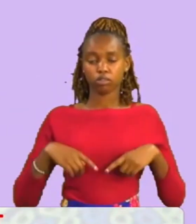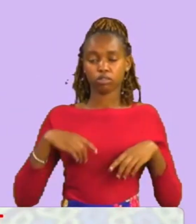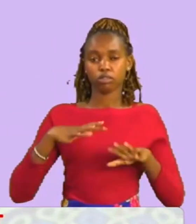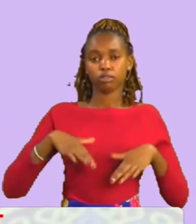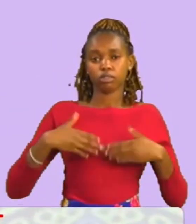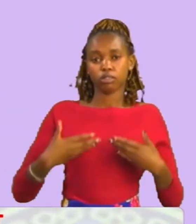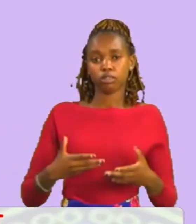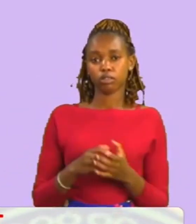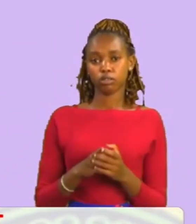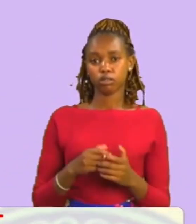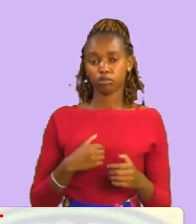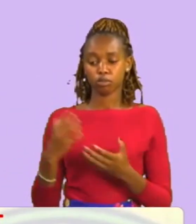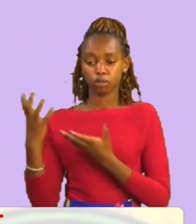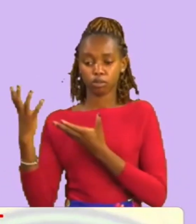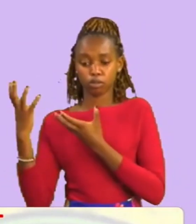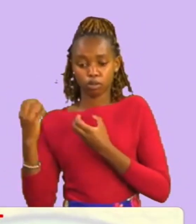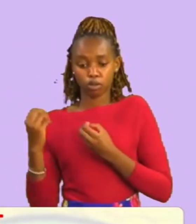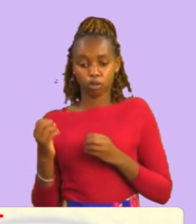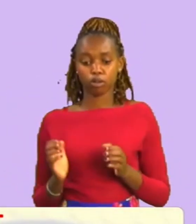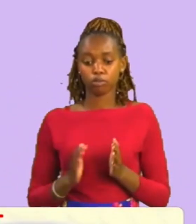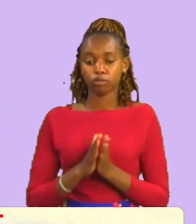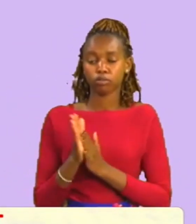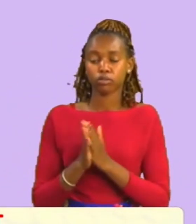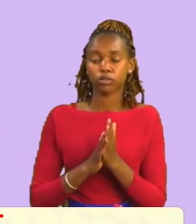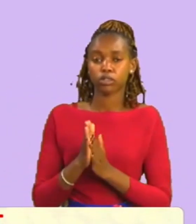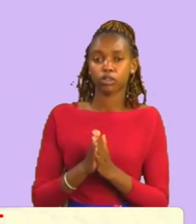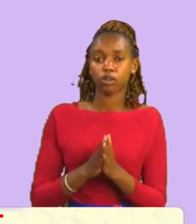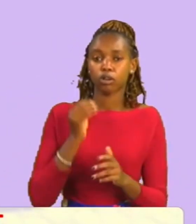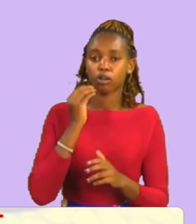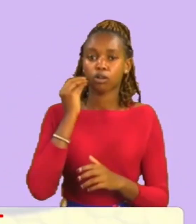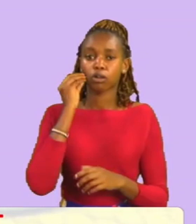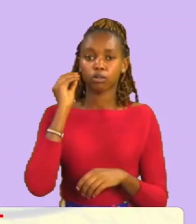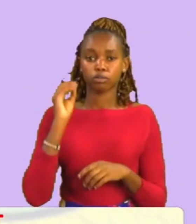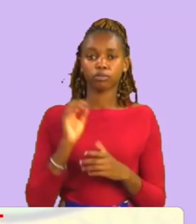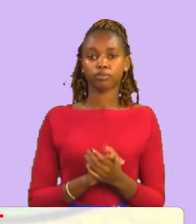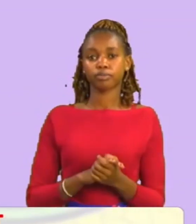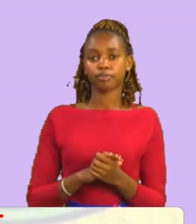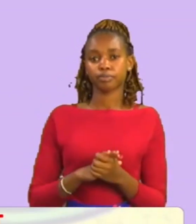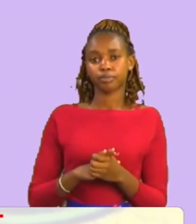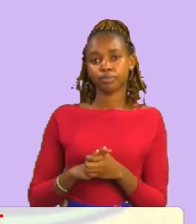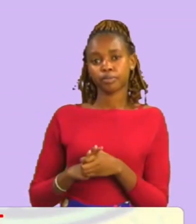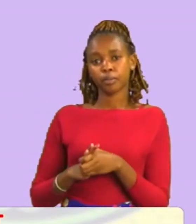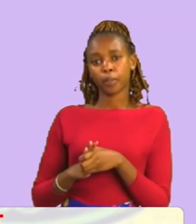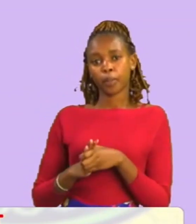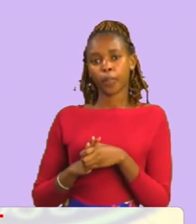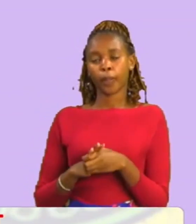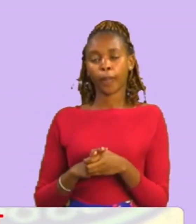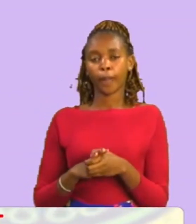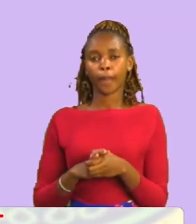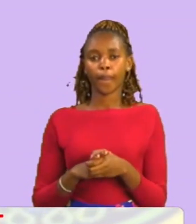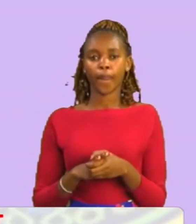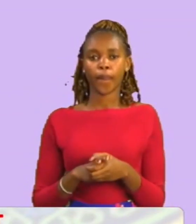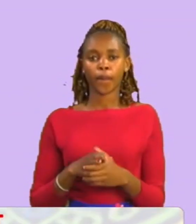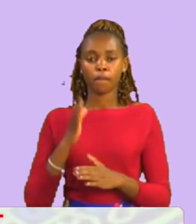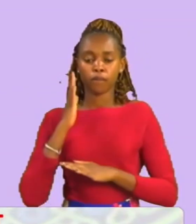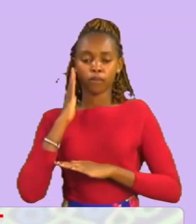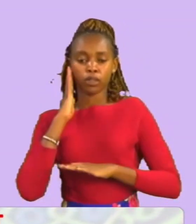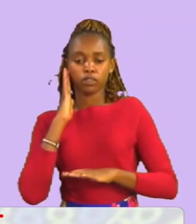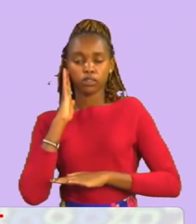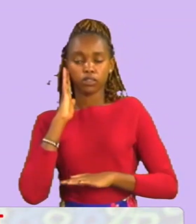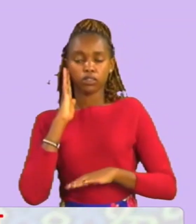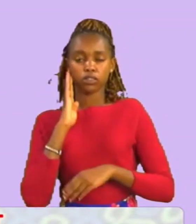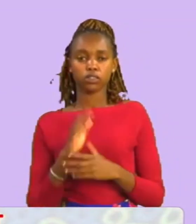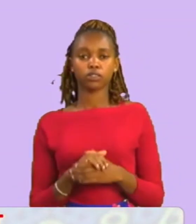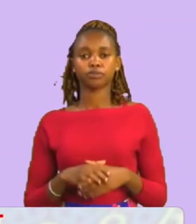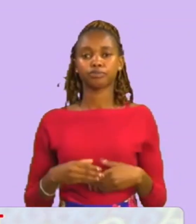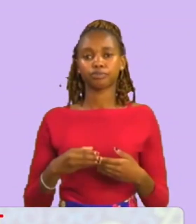I hope that motivation imefika huko. Na hiyo story tushikanisha pale na msanii wetu wa tano. Wait, fanya kitu. Jupana nimesikia DJ pia shawa pia mwa Kenya. Mimi